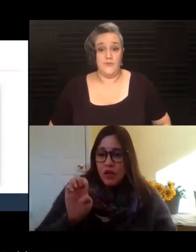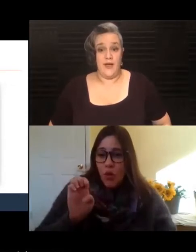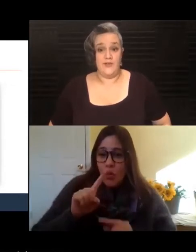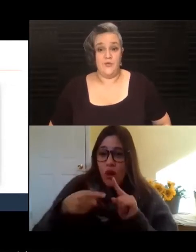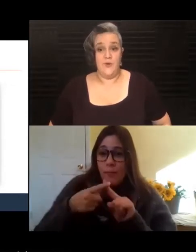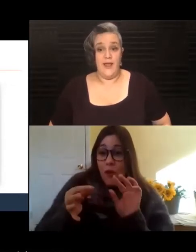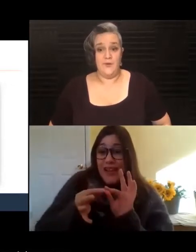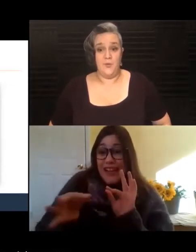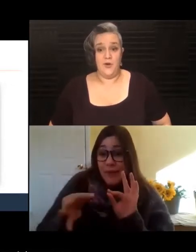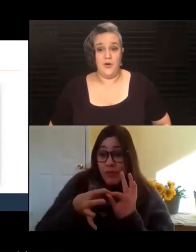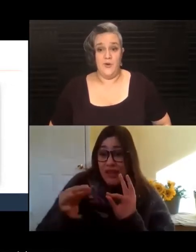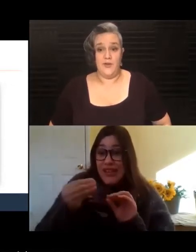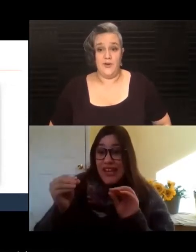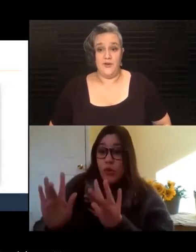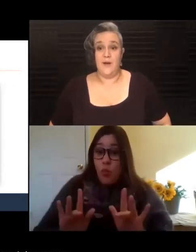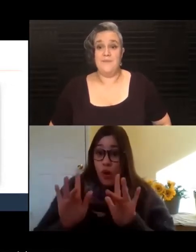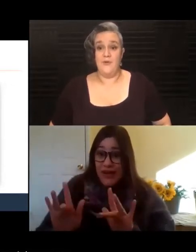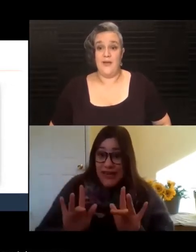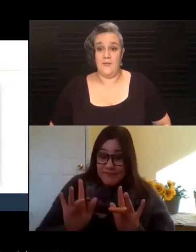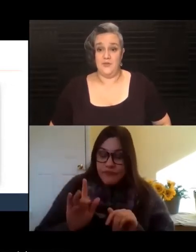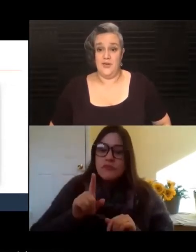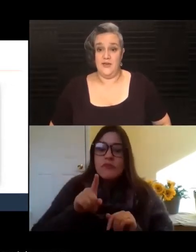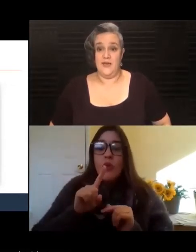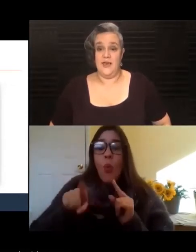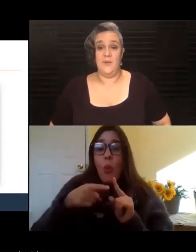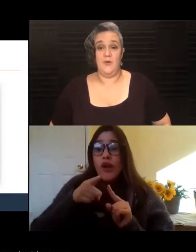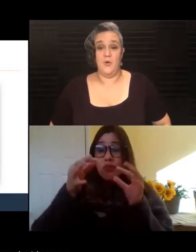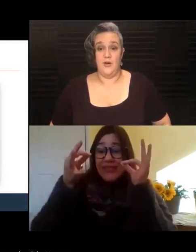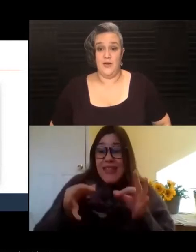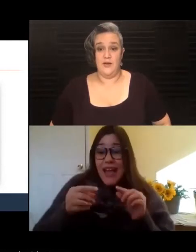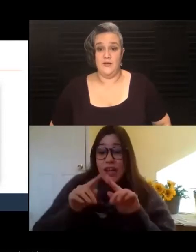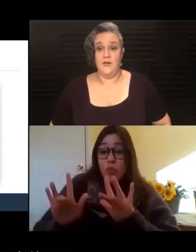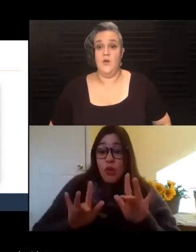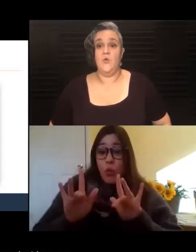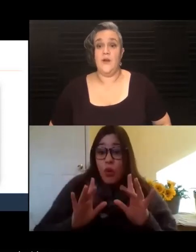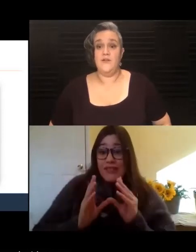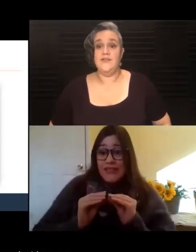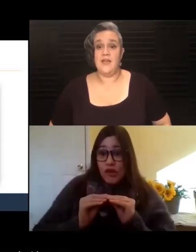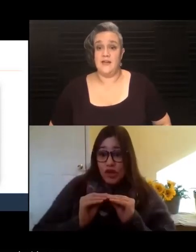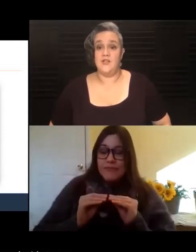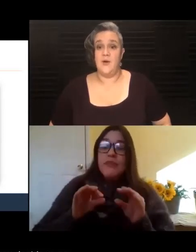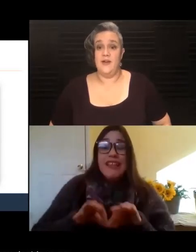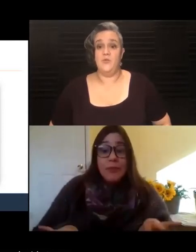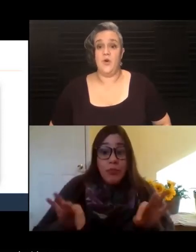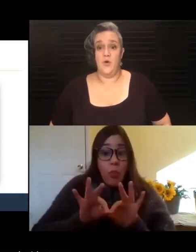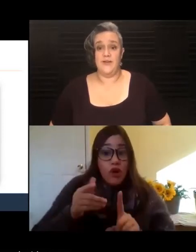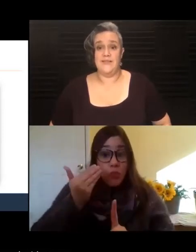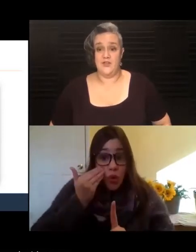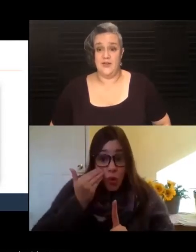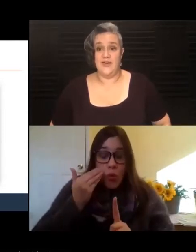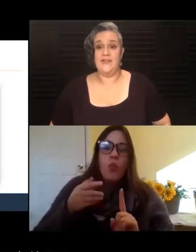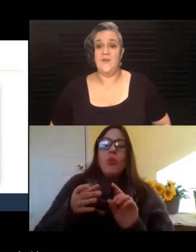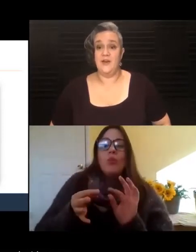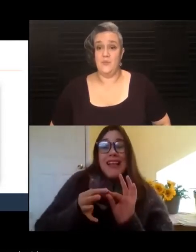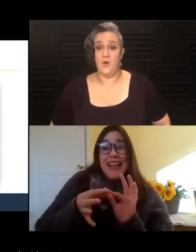Now, I do want to have an important note here about captioning and about recording. When you decide to go ahead and record a